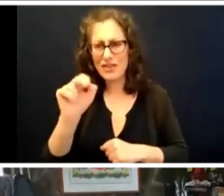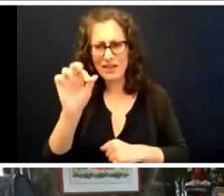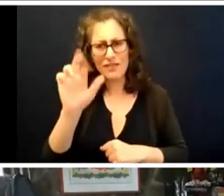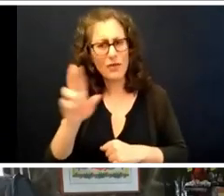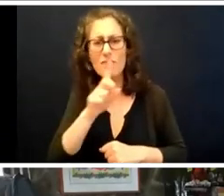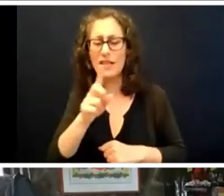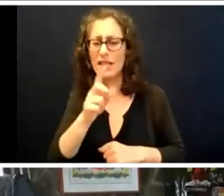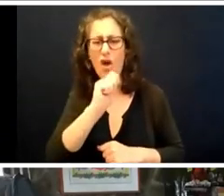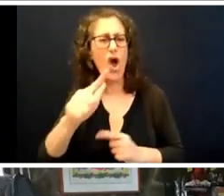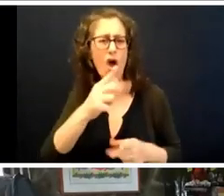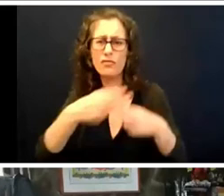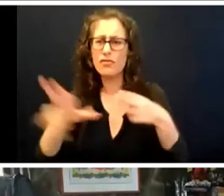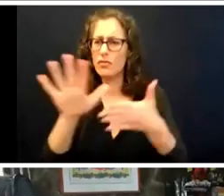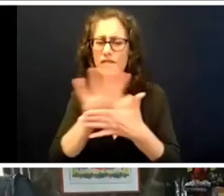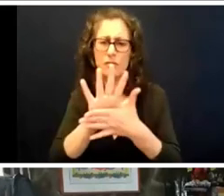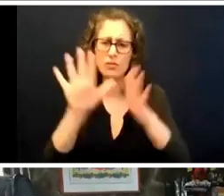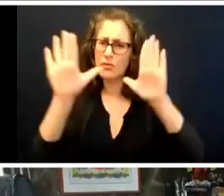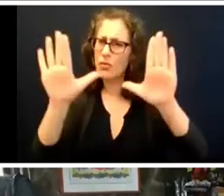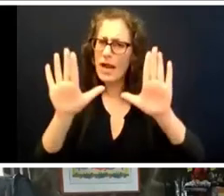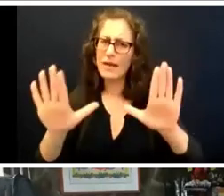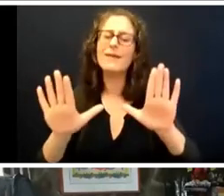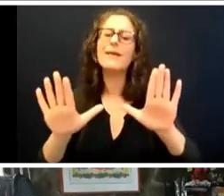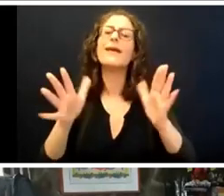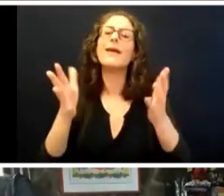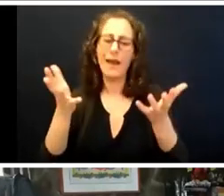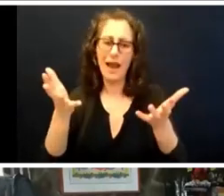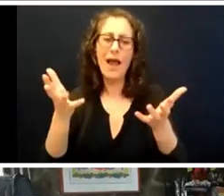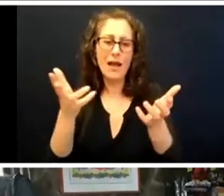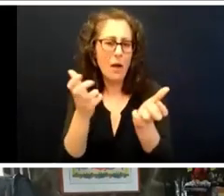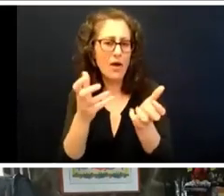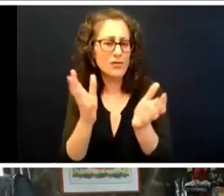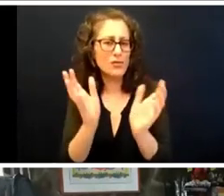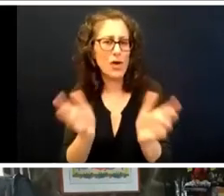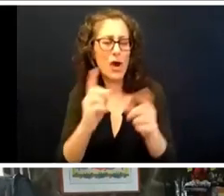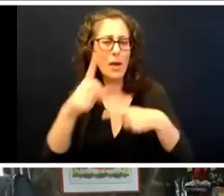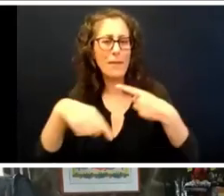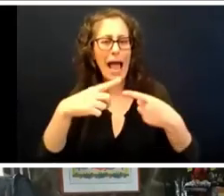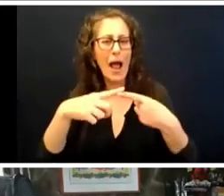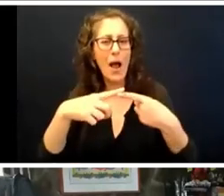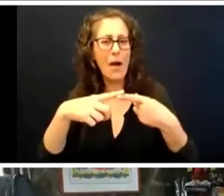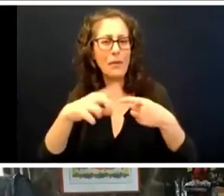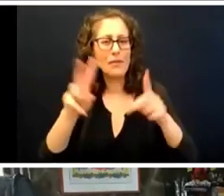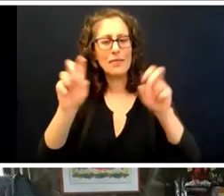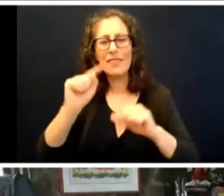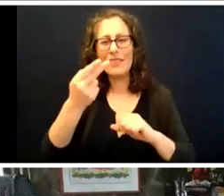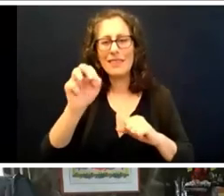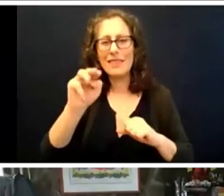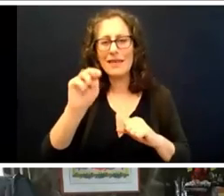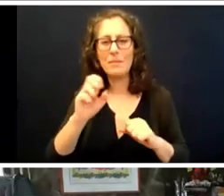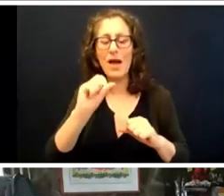all of these shorts were so great. And I wanted to just talk about, the theme of access to